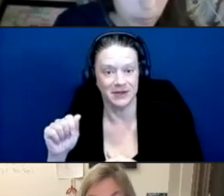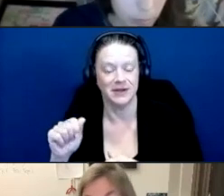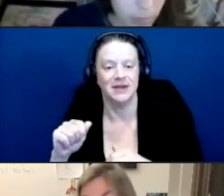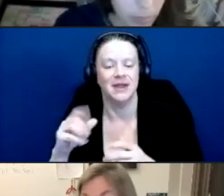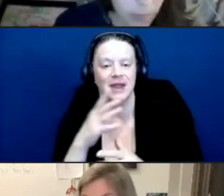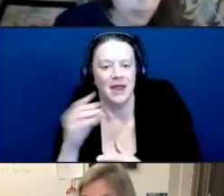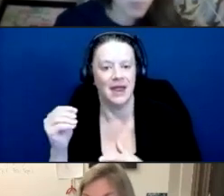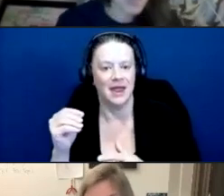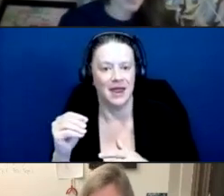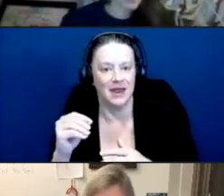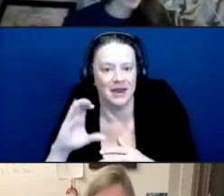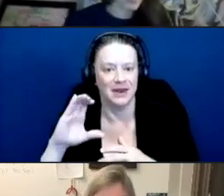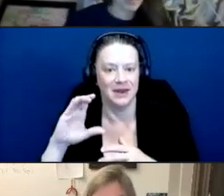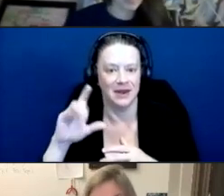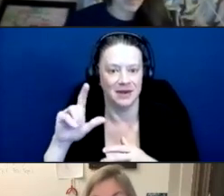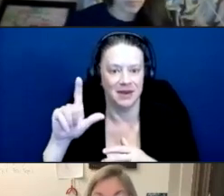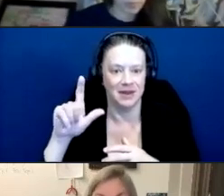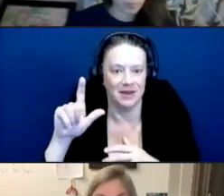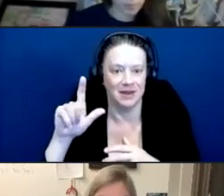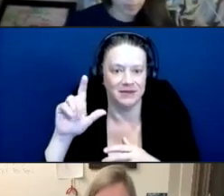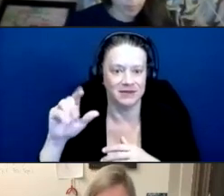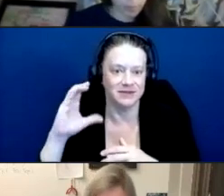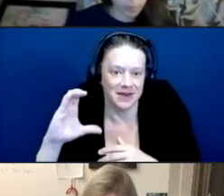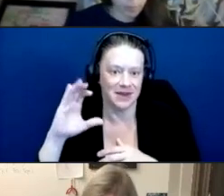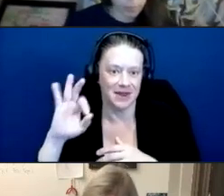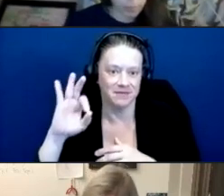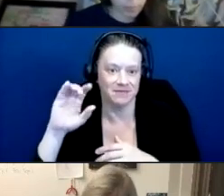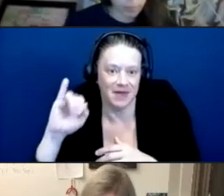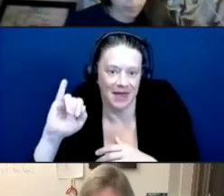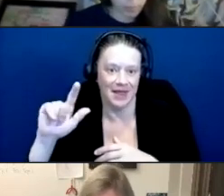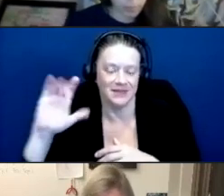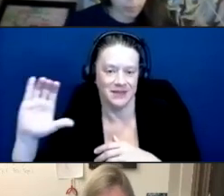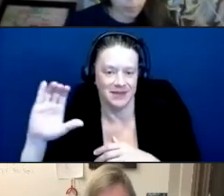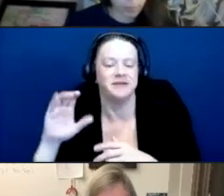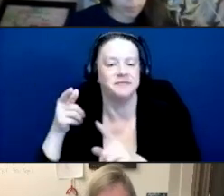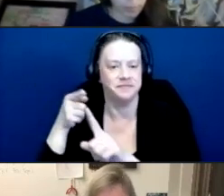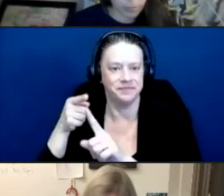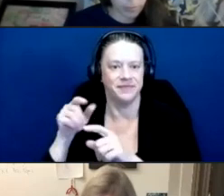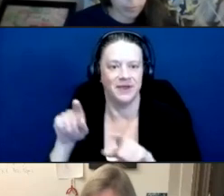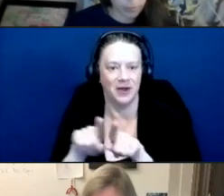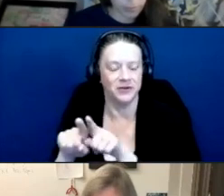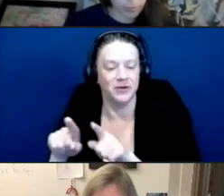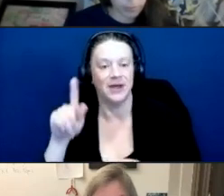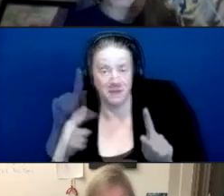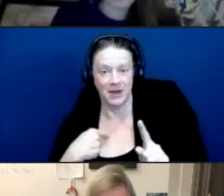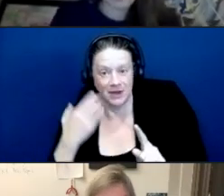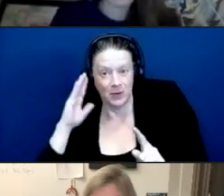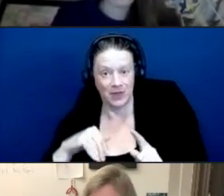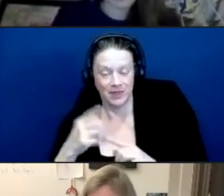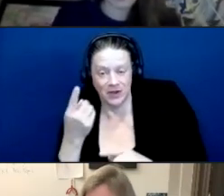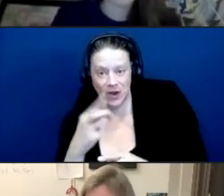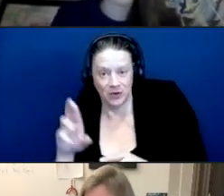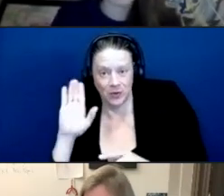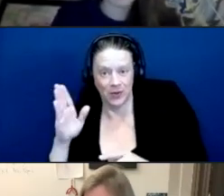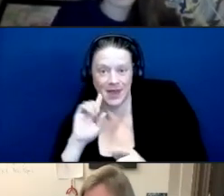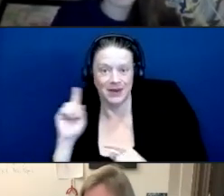Southern California, and also by the California Foundation for Independent Living Centers. So thanks for joining us. And